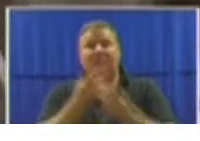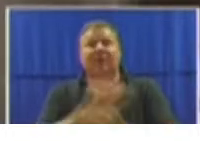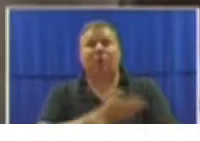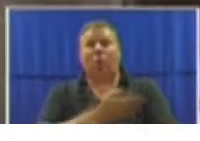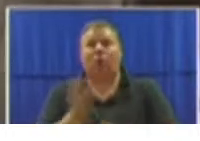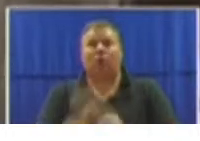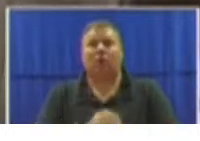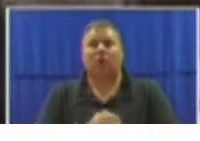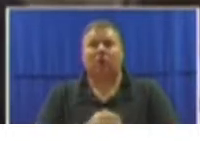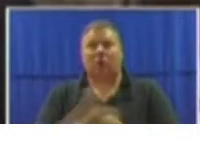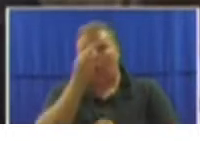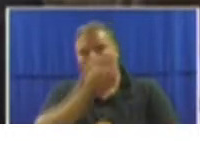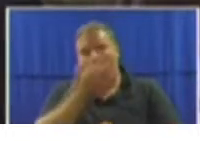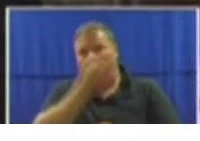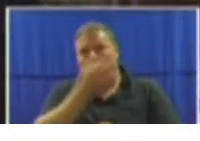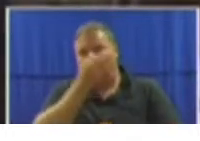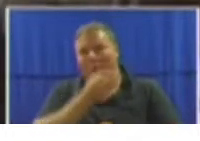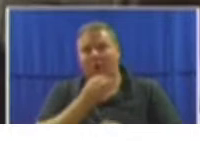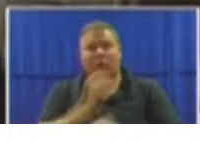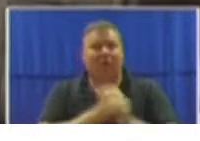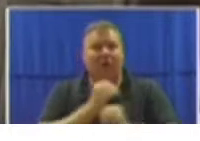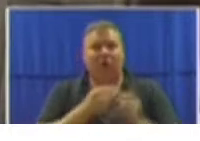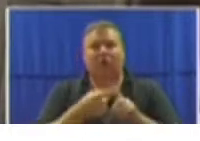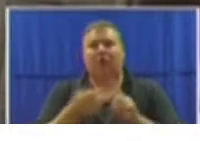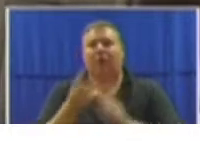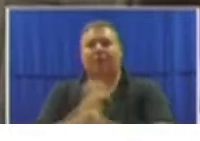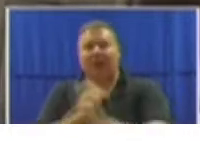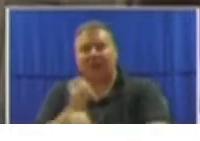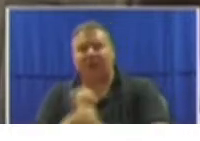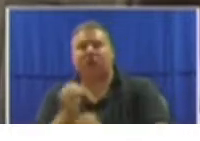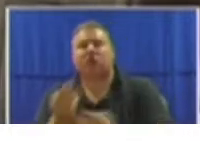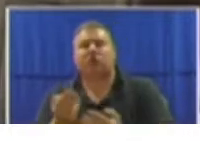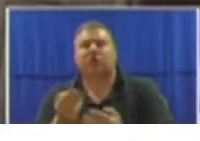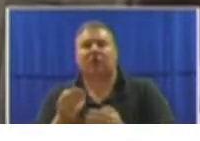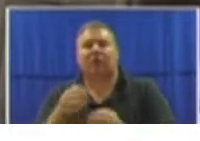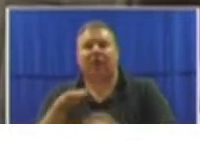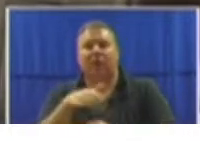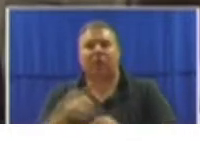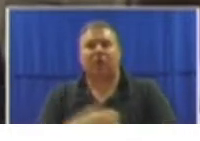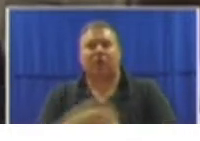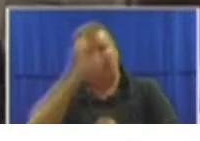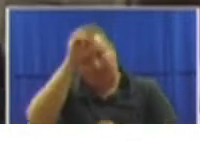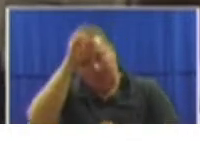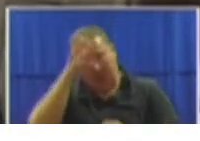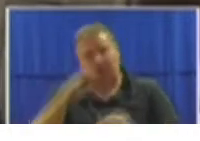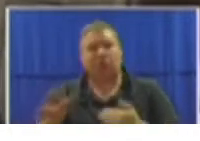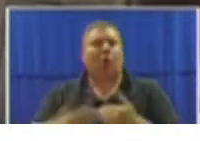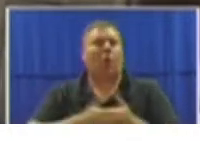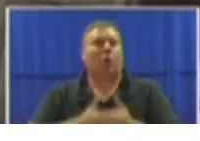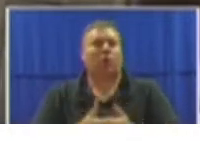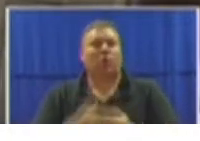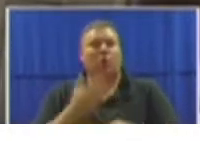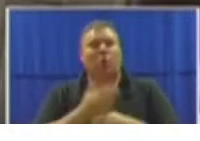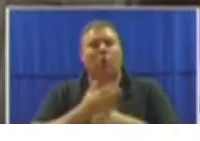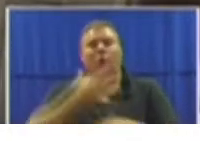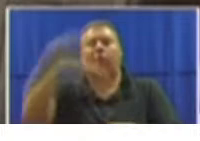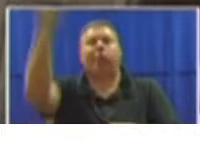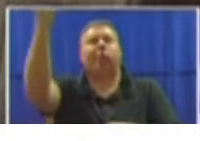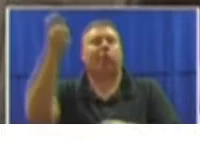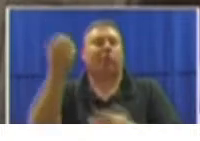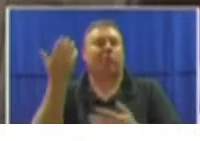oil refineries, manufacturing plants like Bell Equipment and mines shut their doors and take their operations to another